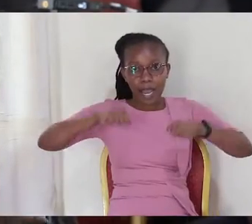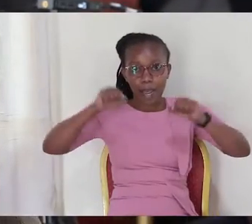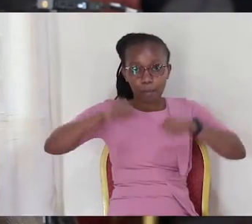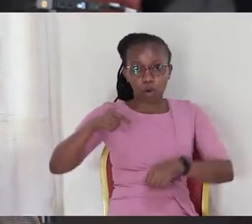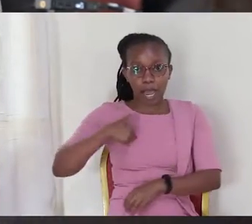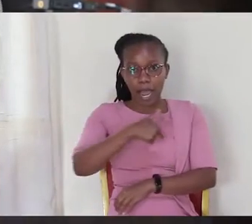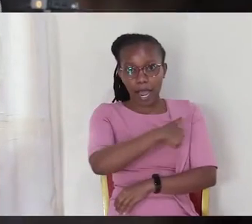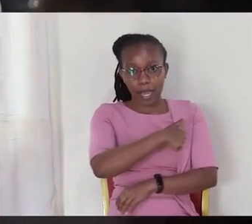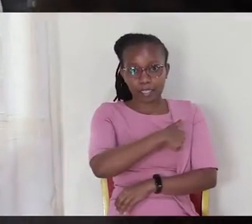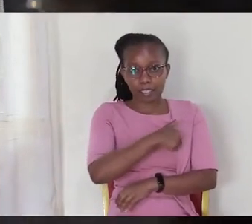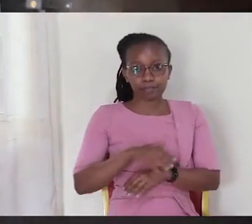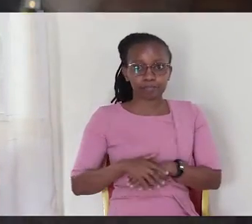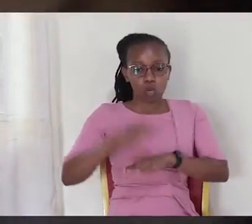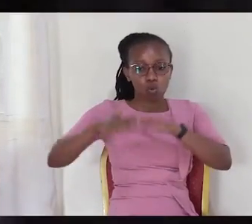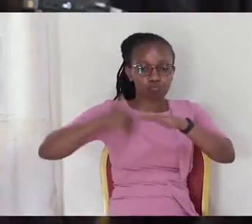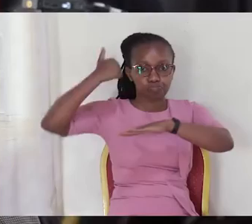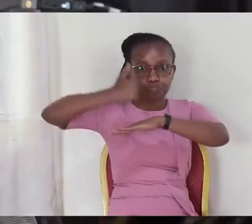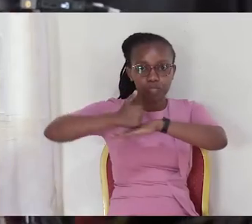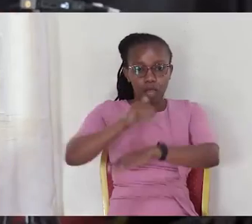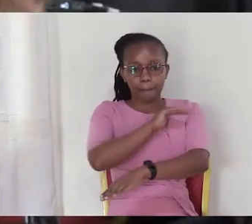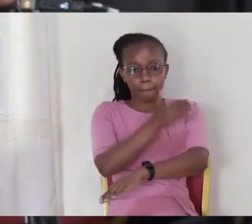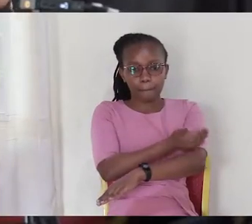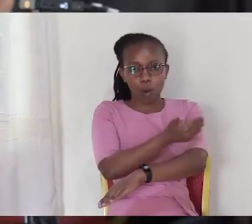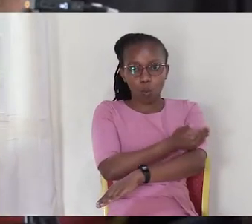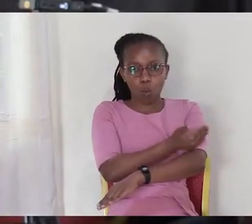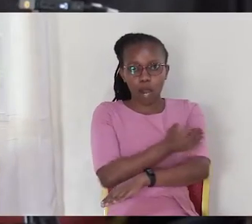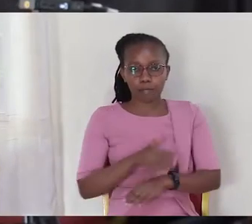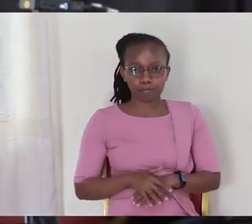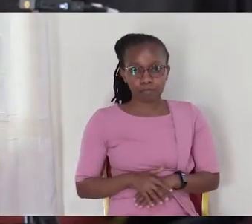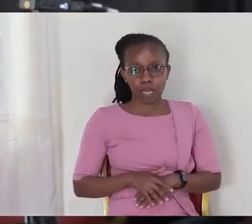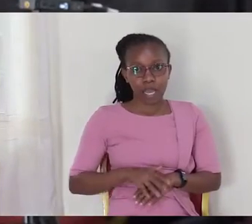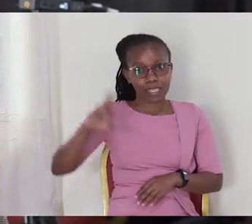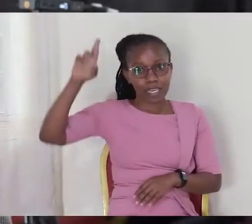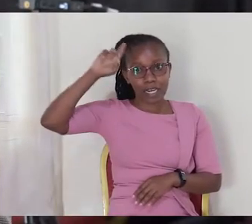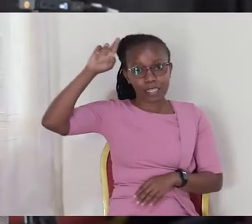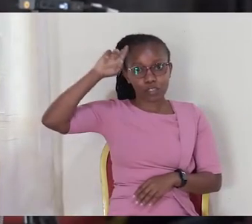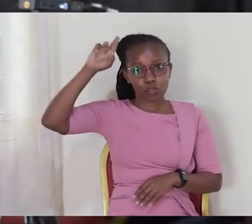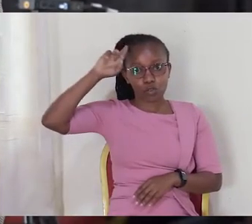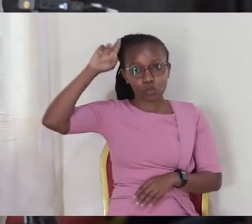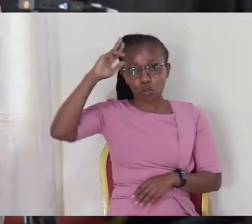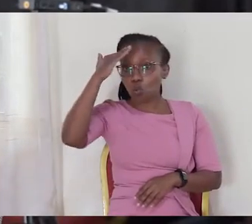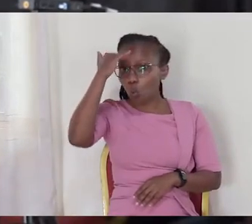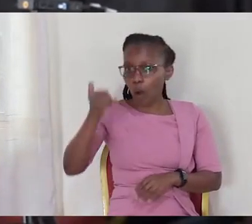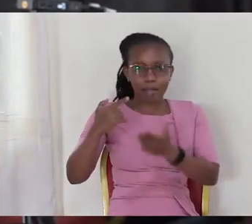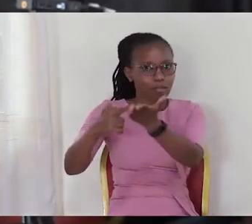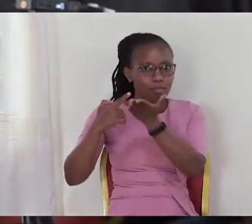to establish power. And that is the main reason why there's been a lot of contestation.